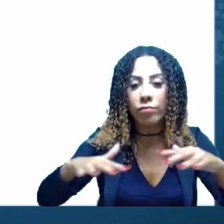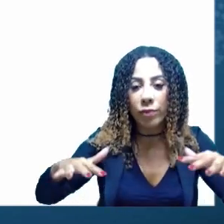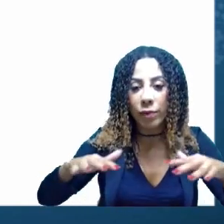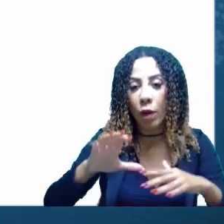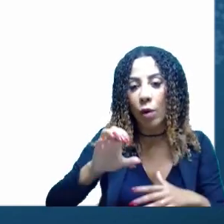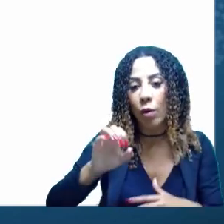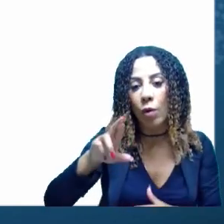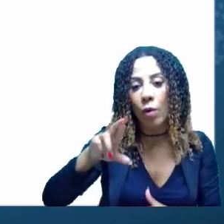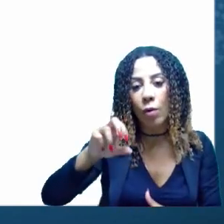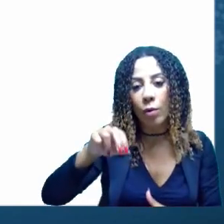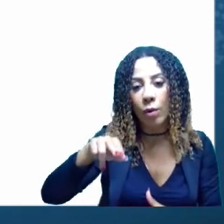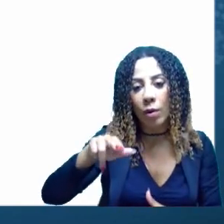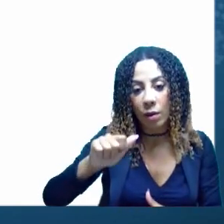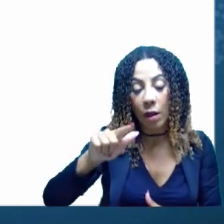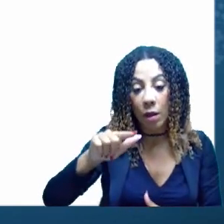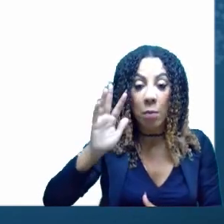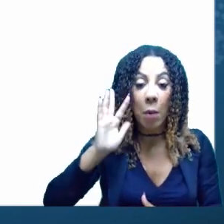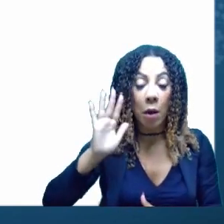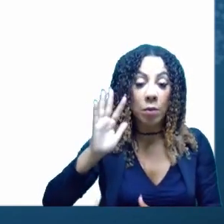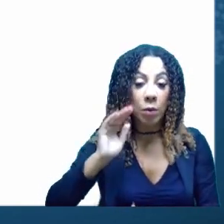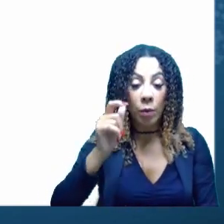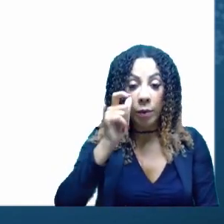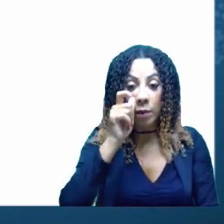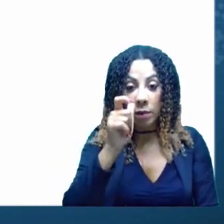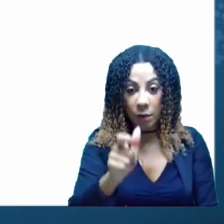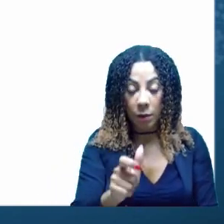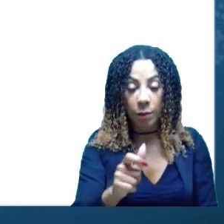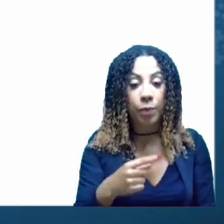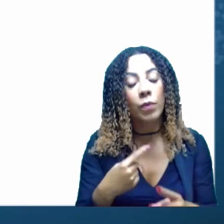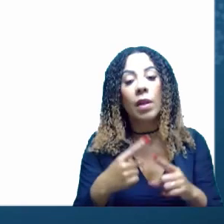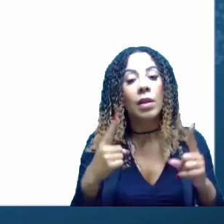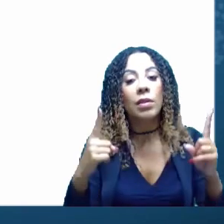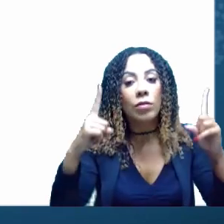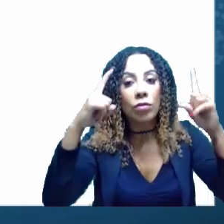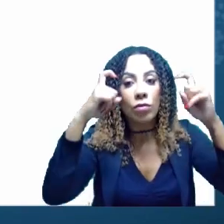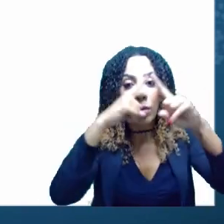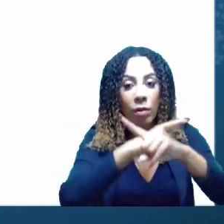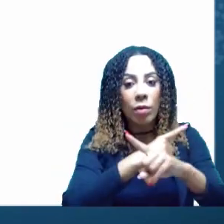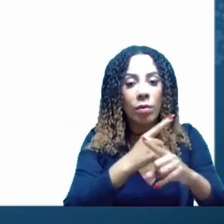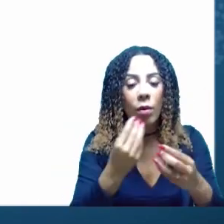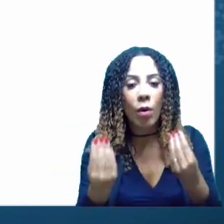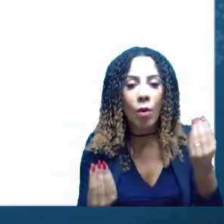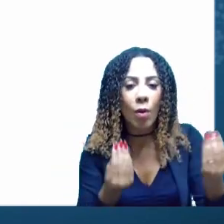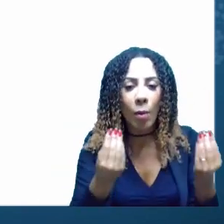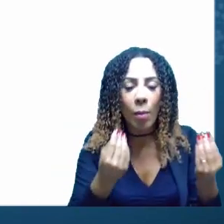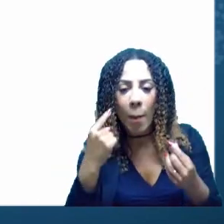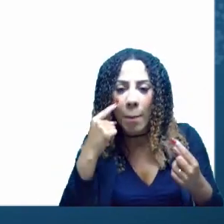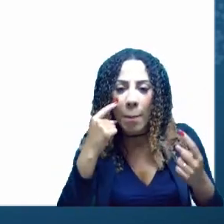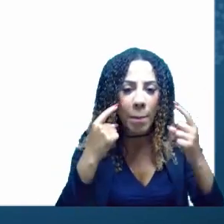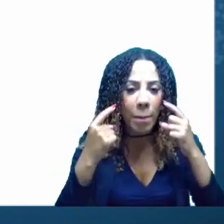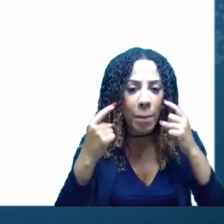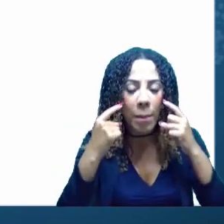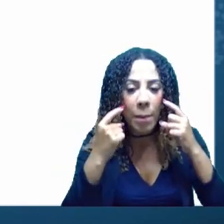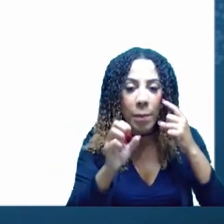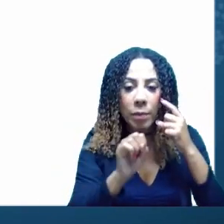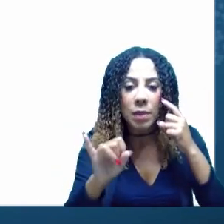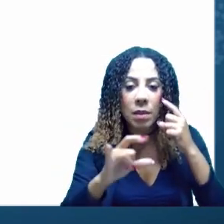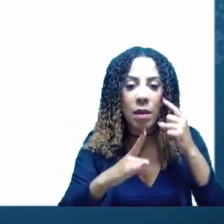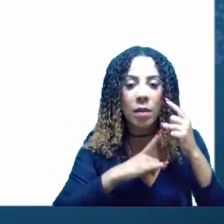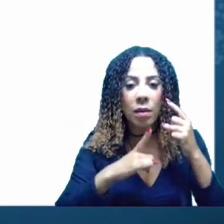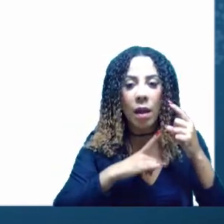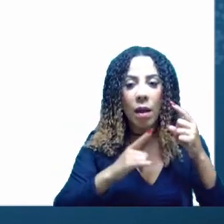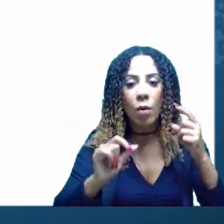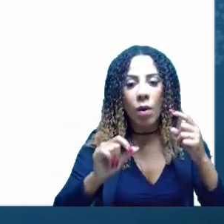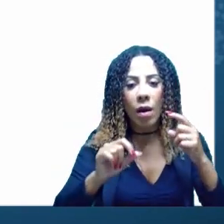e é uma teoria interessante. É difícil conciliar quando você tem a circulação do